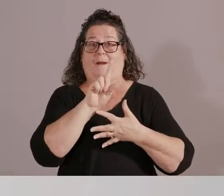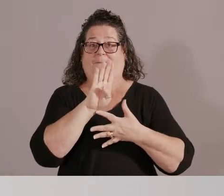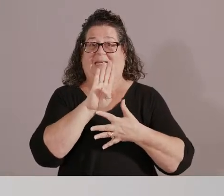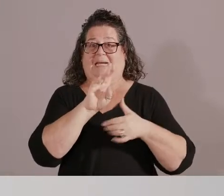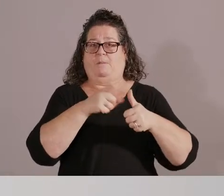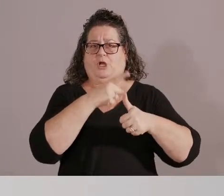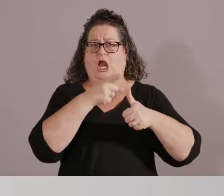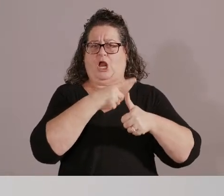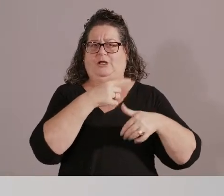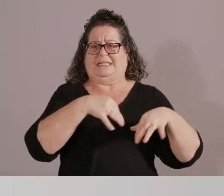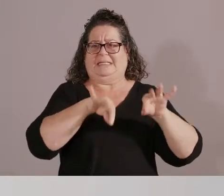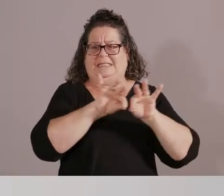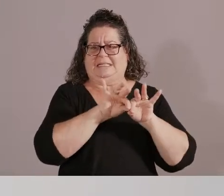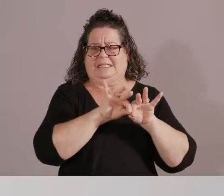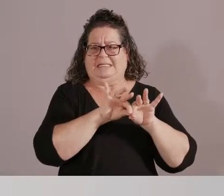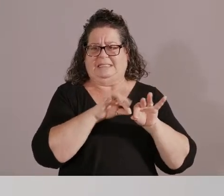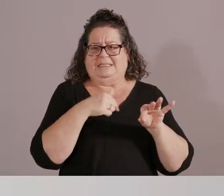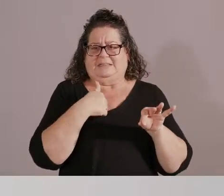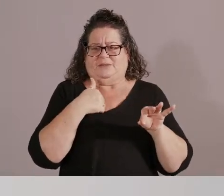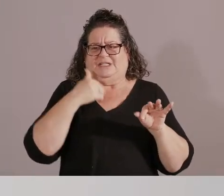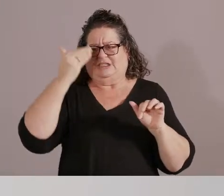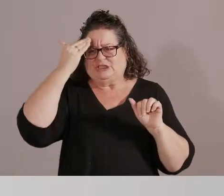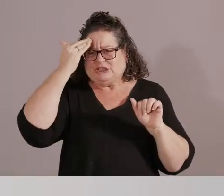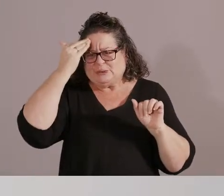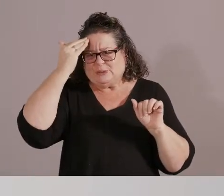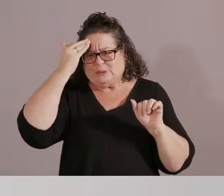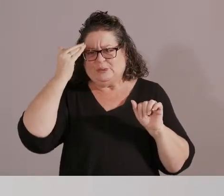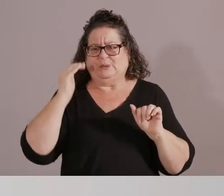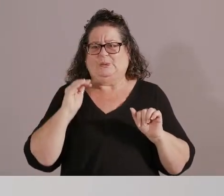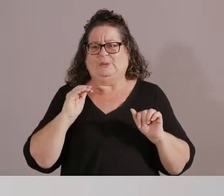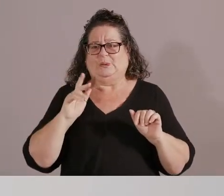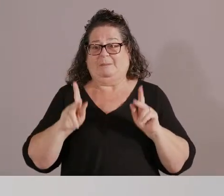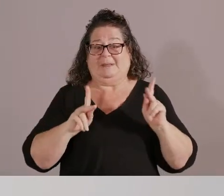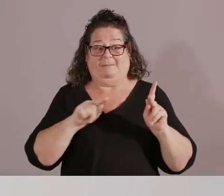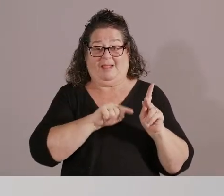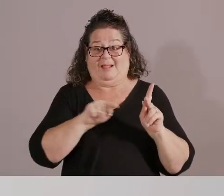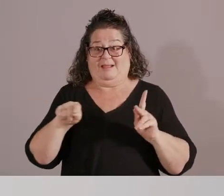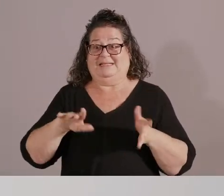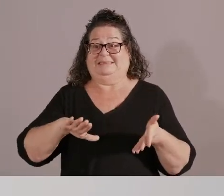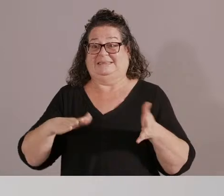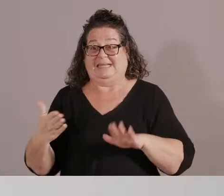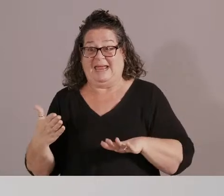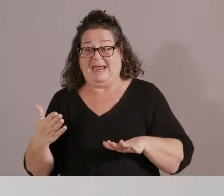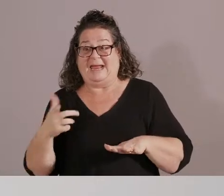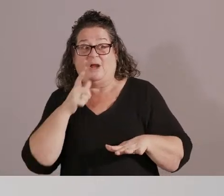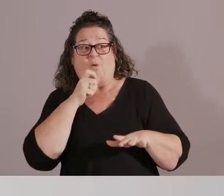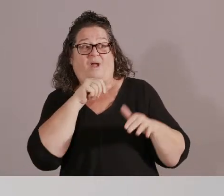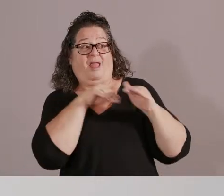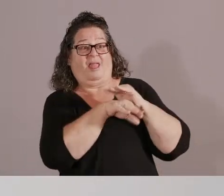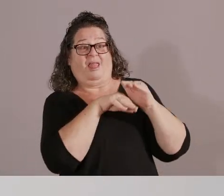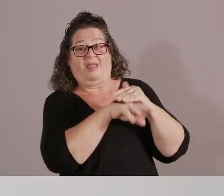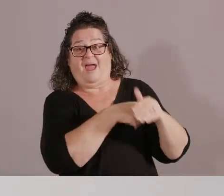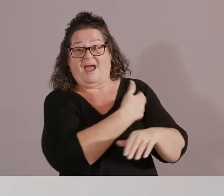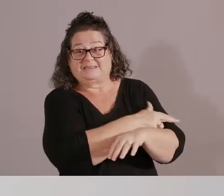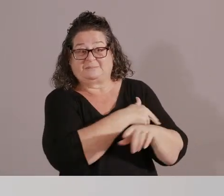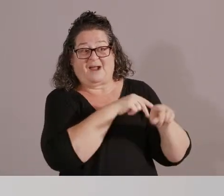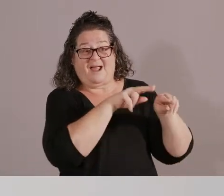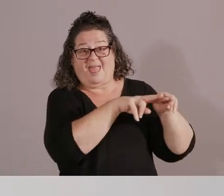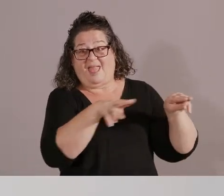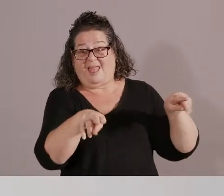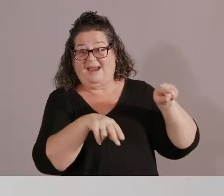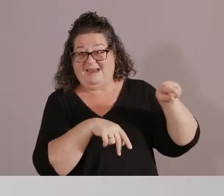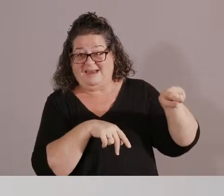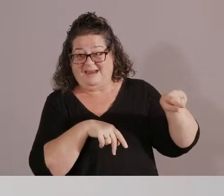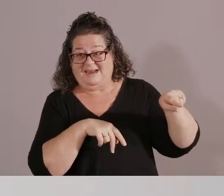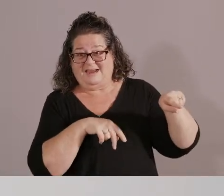COVID are occurring, and hospitalizations are occurring in those that are 65 and older. So that's why we wanted to make sure that we were bumping up that group. It